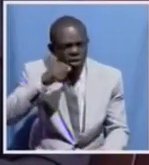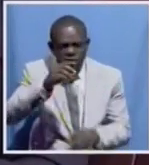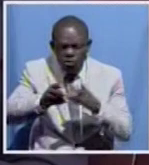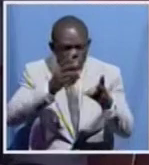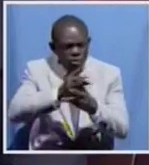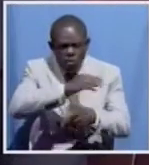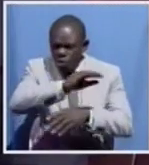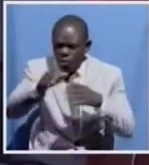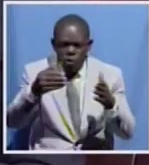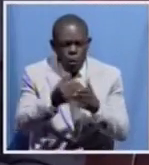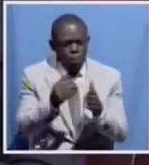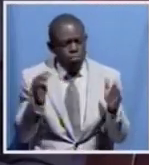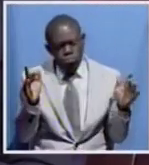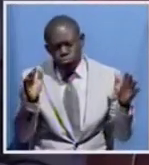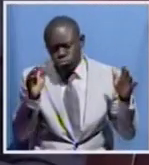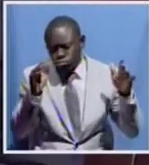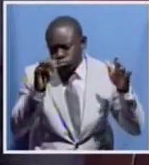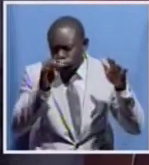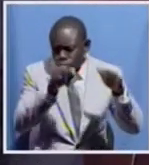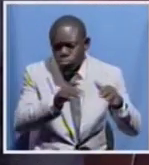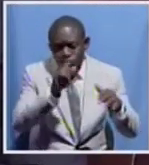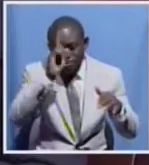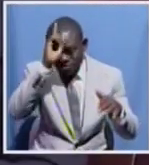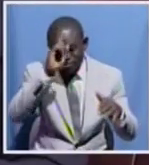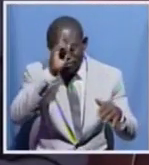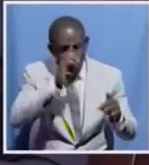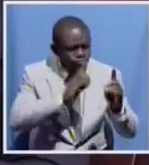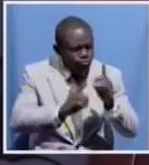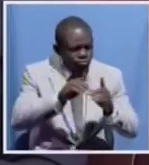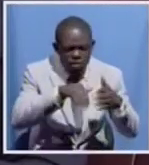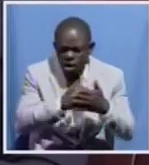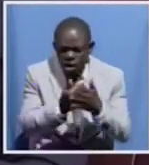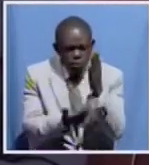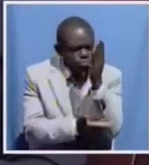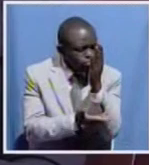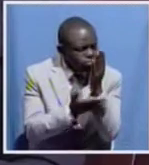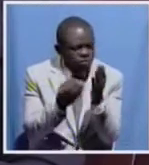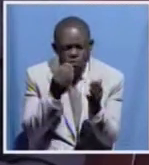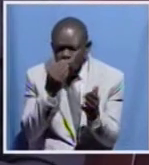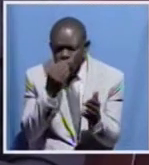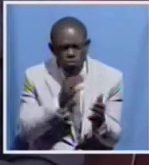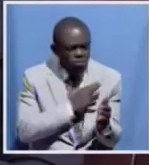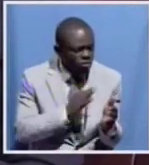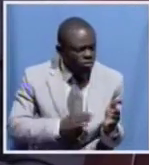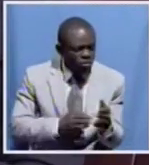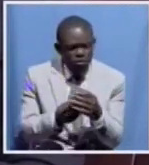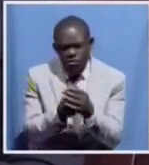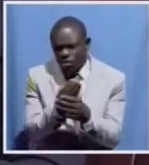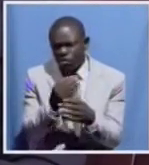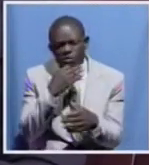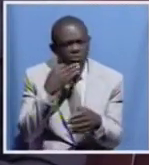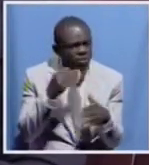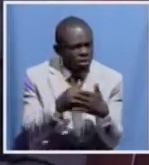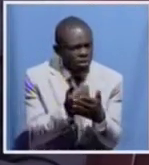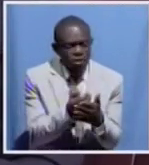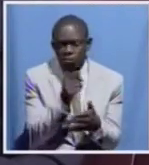agriculture and food production can be enhanced. I am hoping that the government of Zambia,